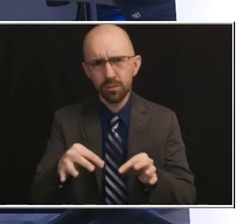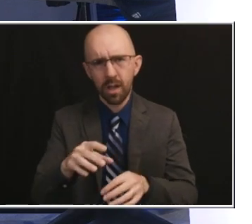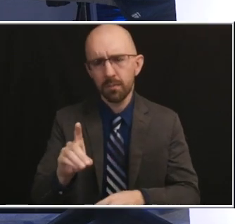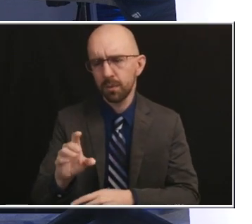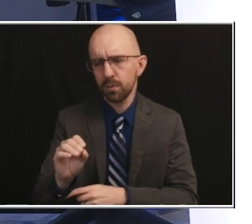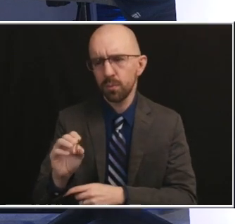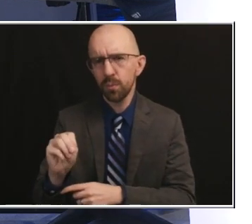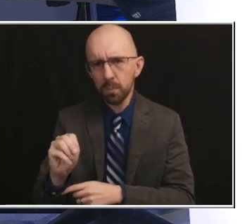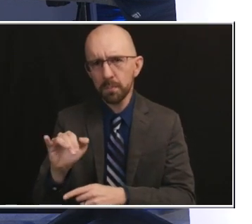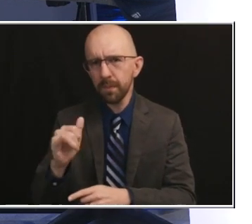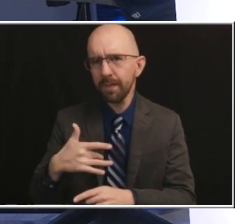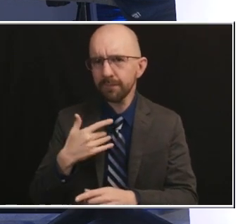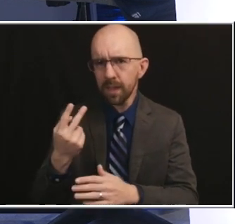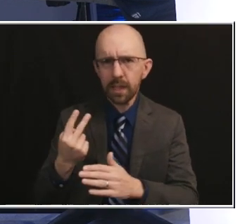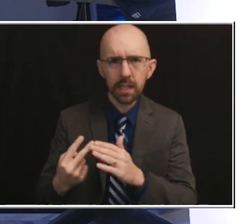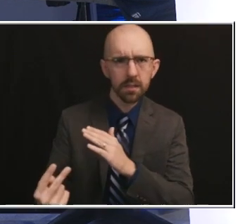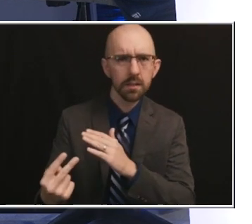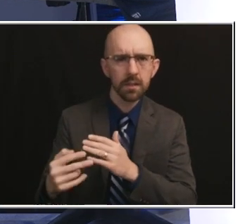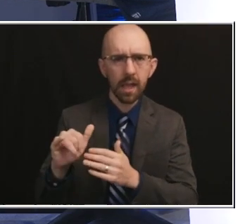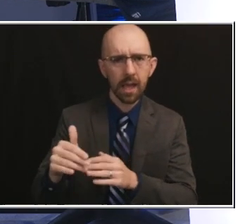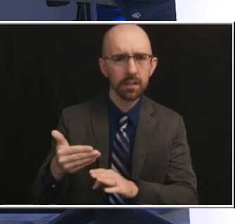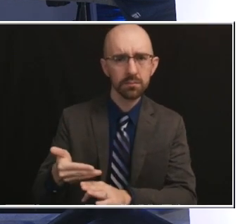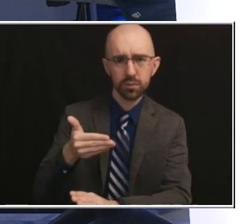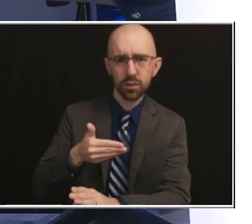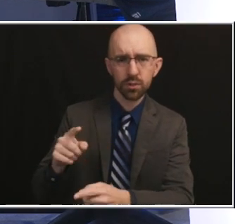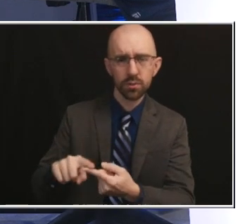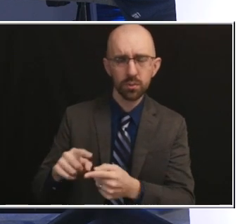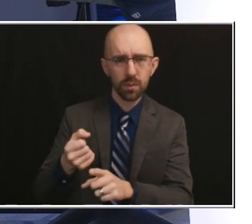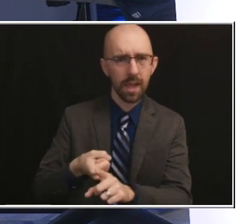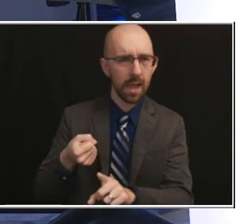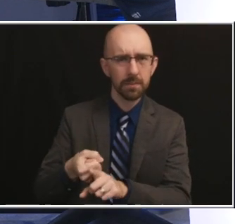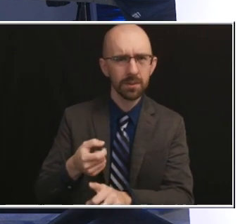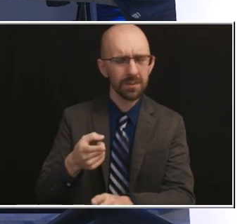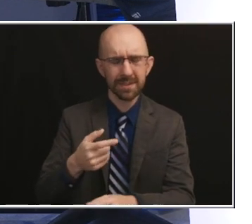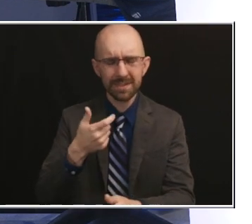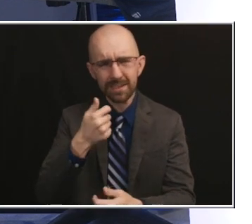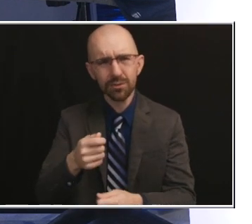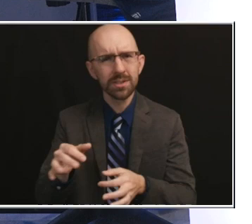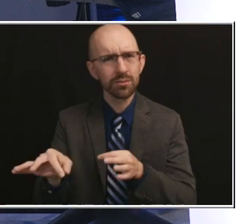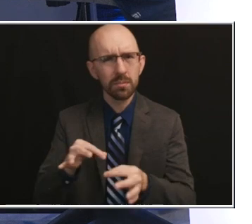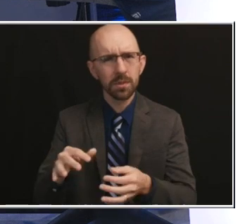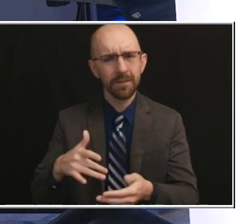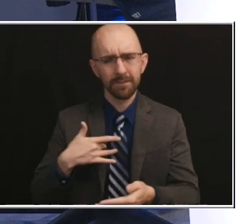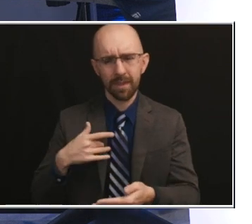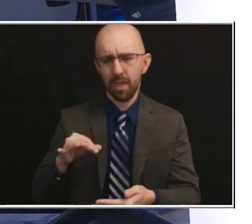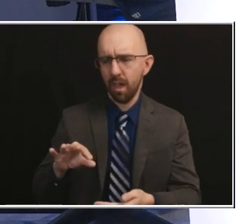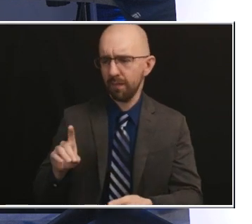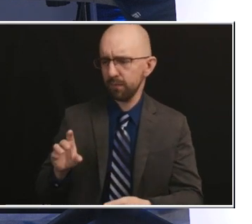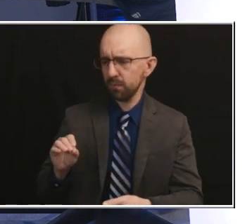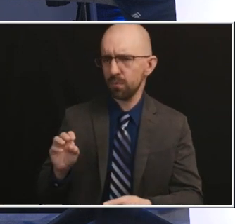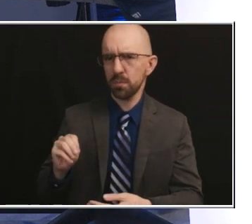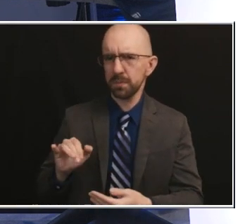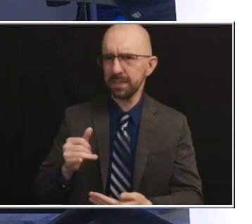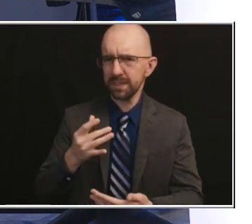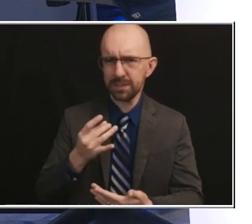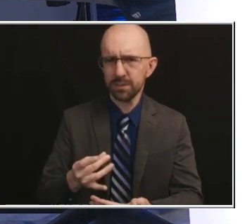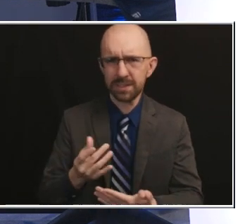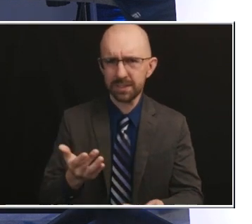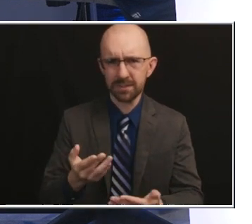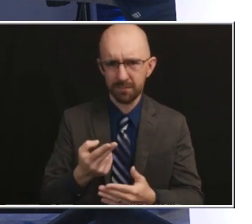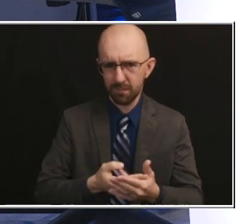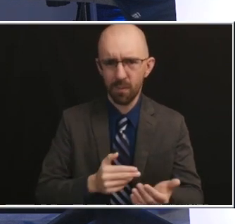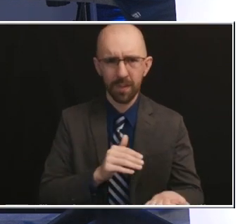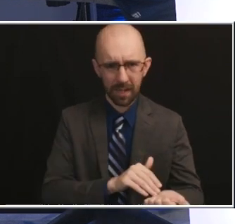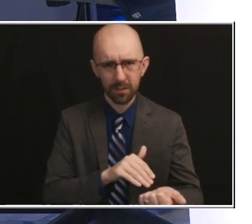the precursors to an episode? It's just such an interesting description, the feeling of impending doom that both doctors have